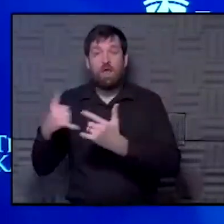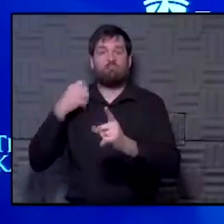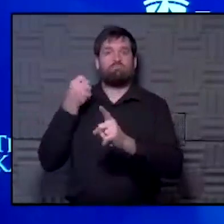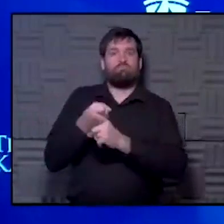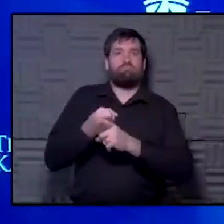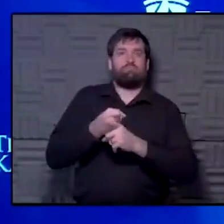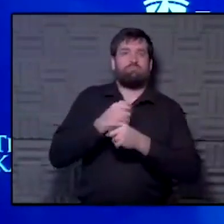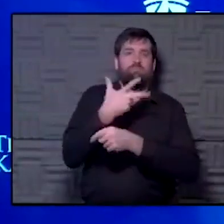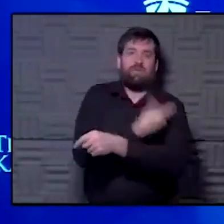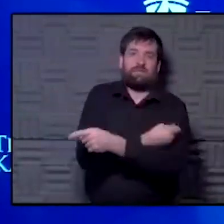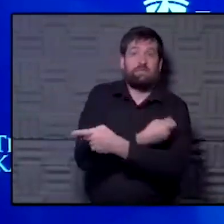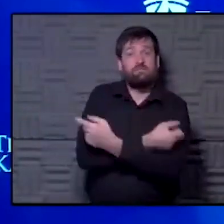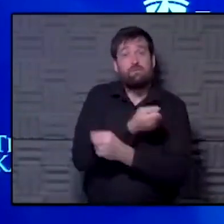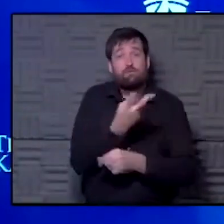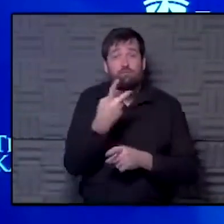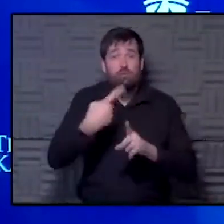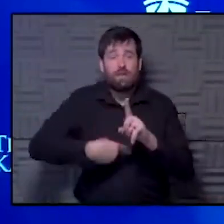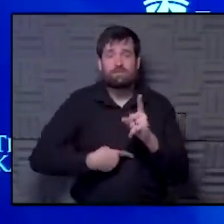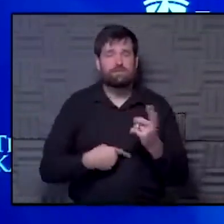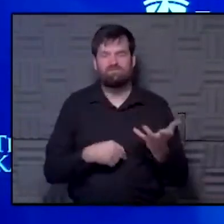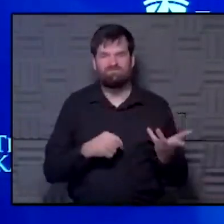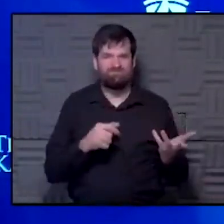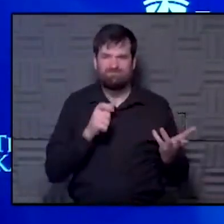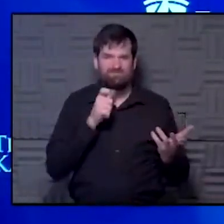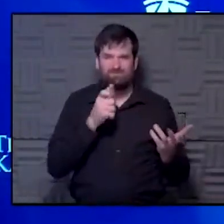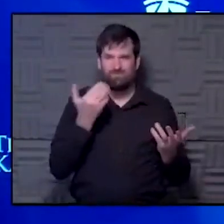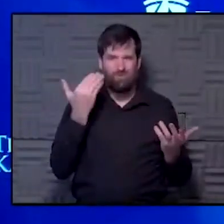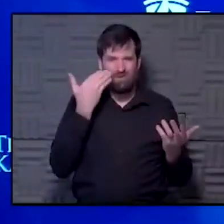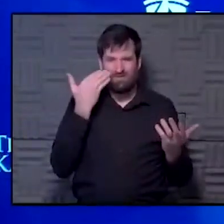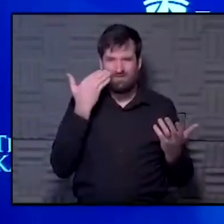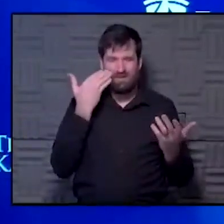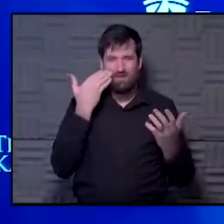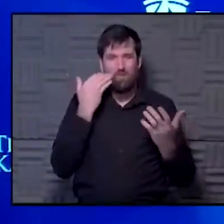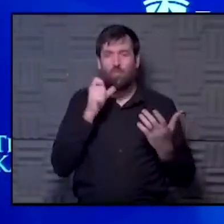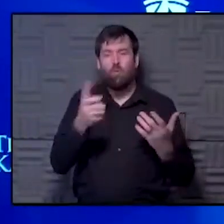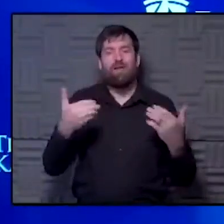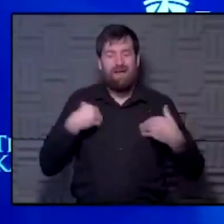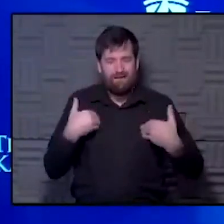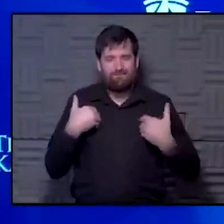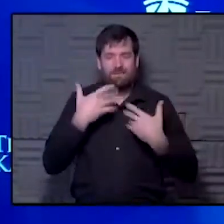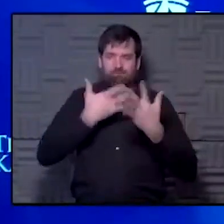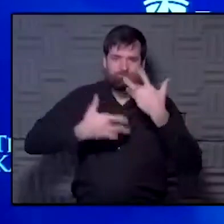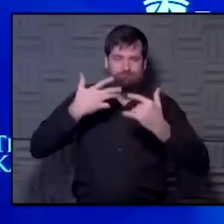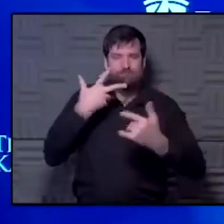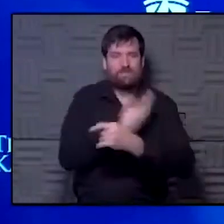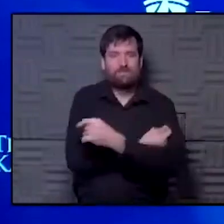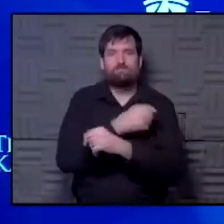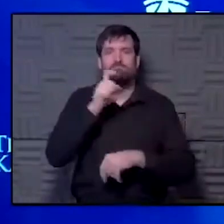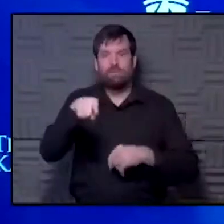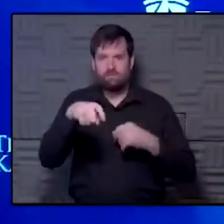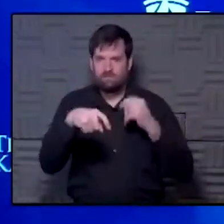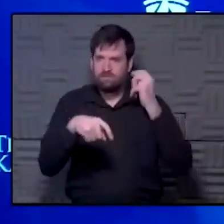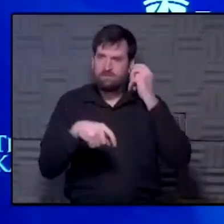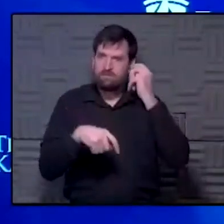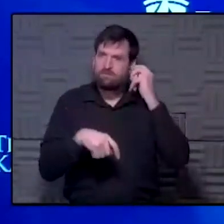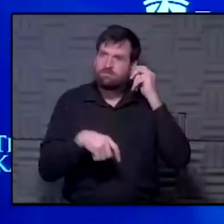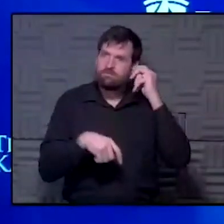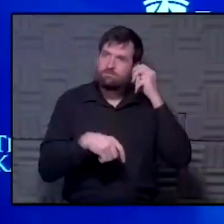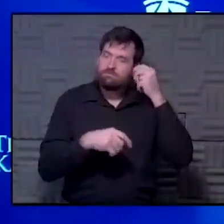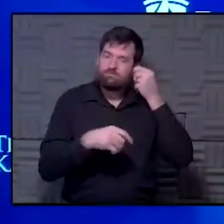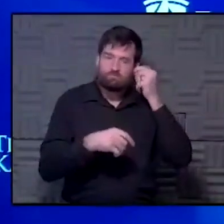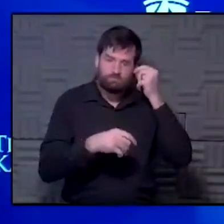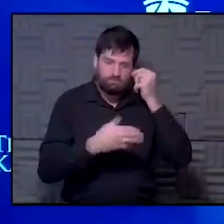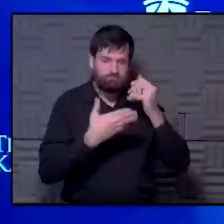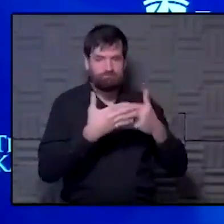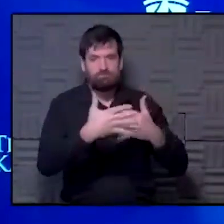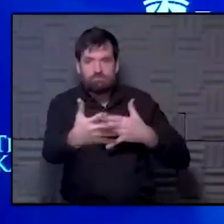vaccines. In a few months, I don't think we're going to have a shortage of vaccines. We have to get through the next 2 months when